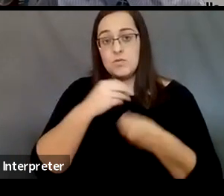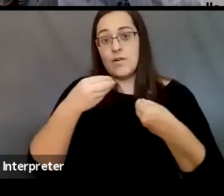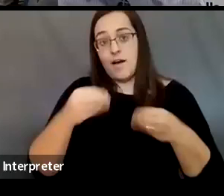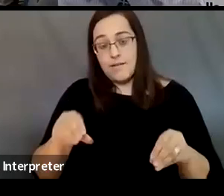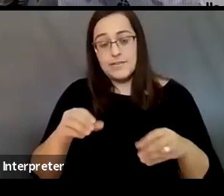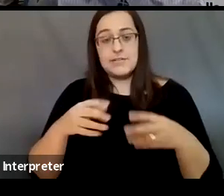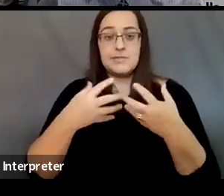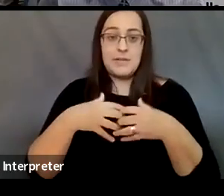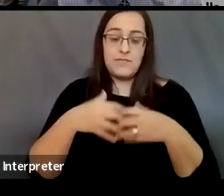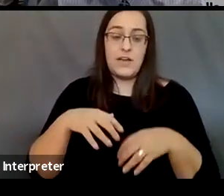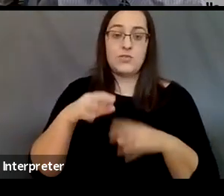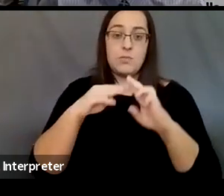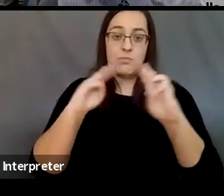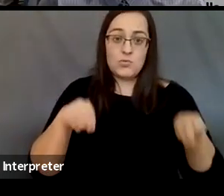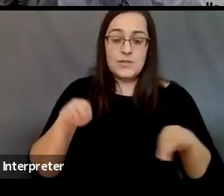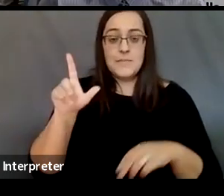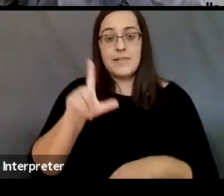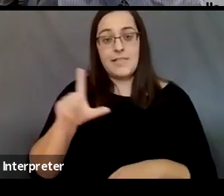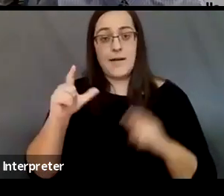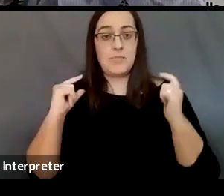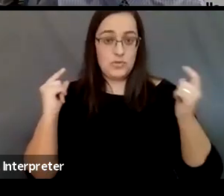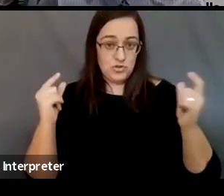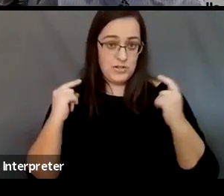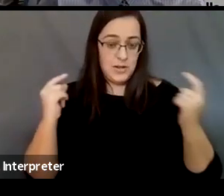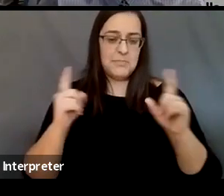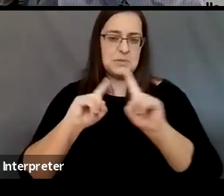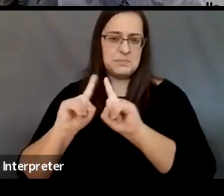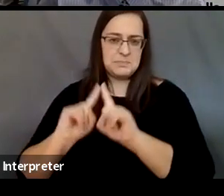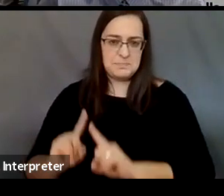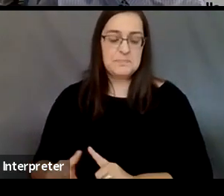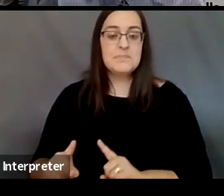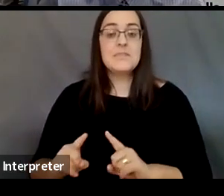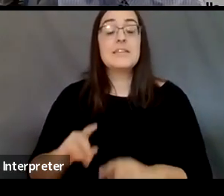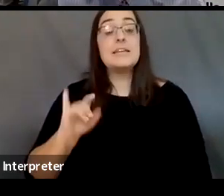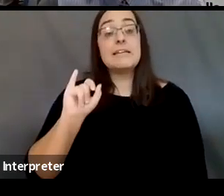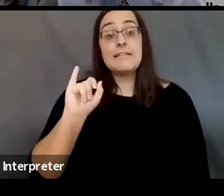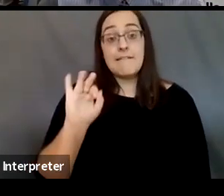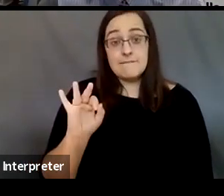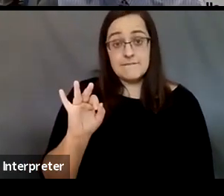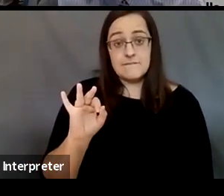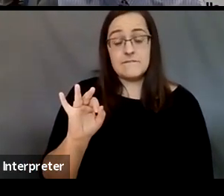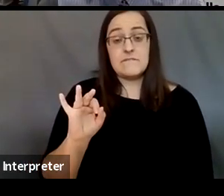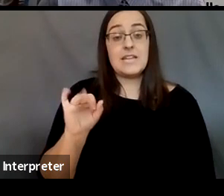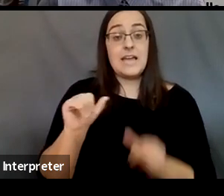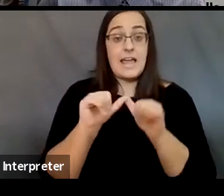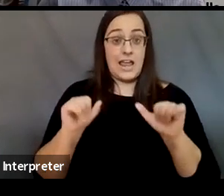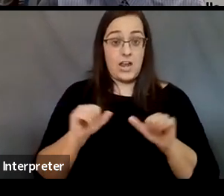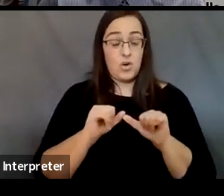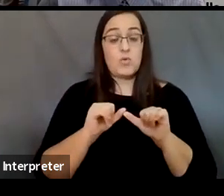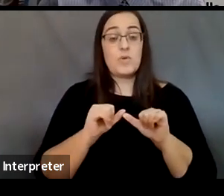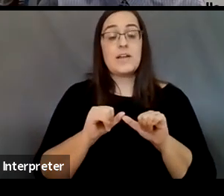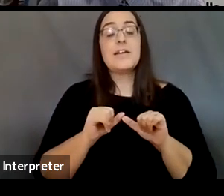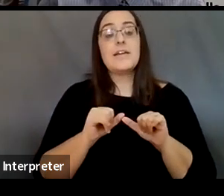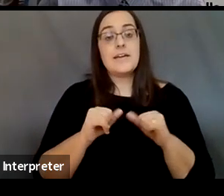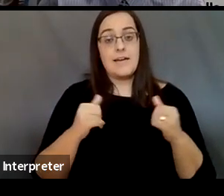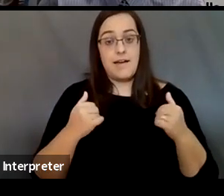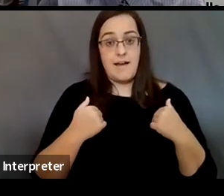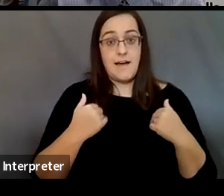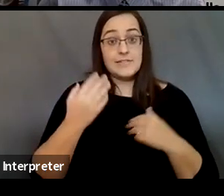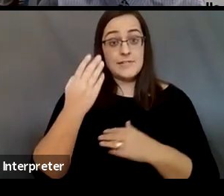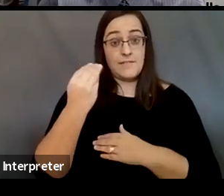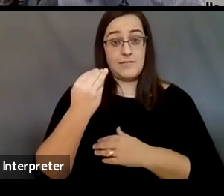manufacturers, museums, libraries, gyms, and exercise facilities. If, however, our area has a higher than